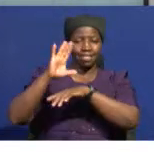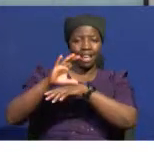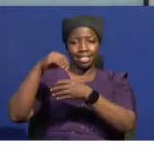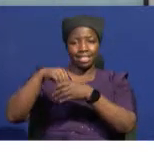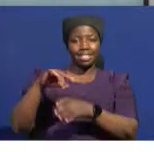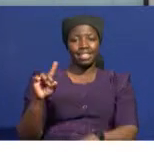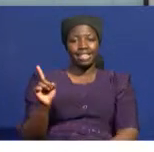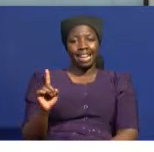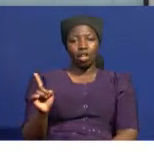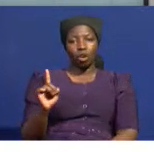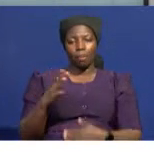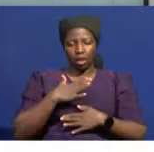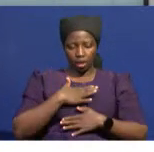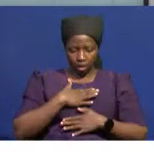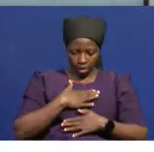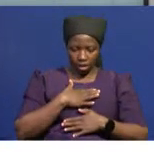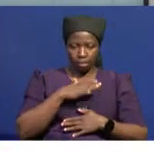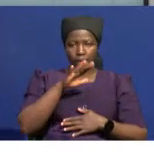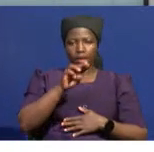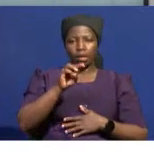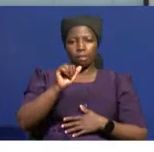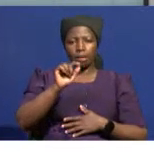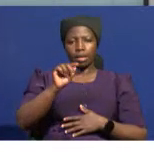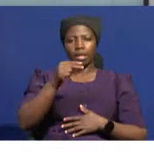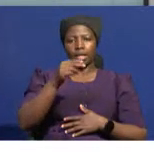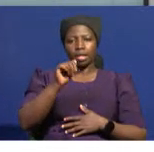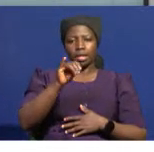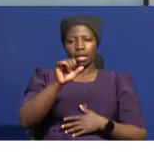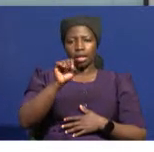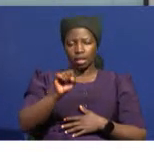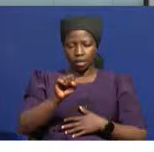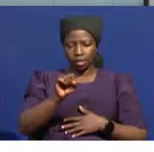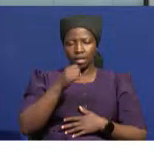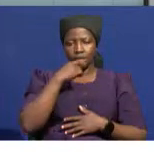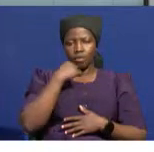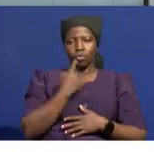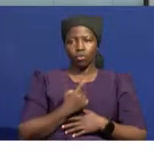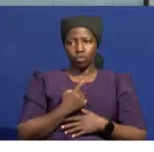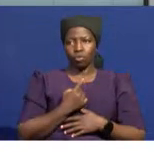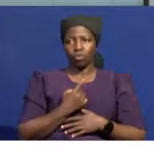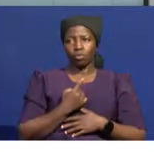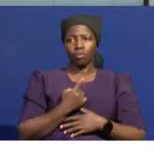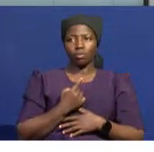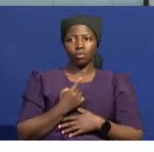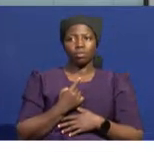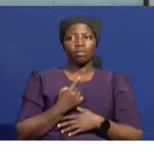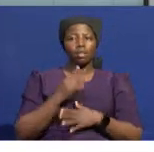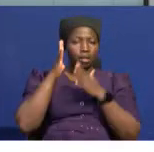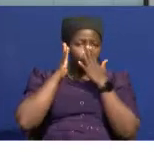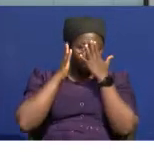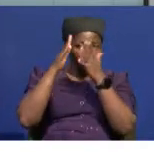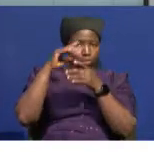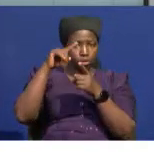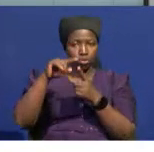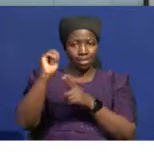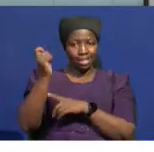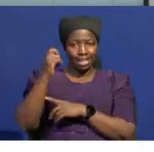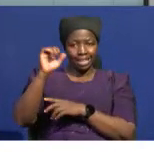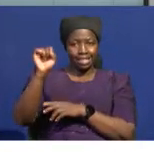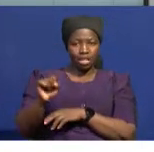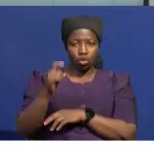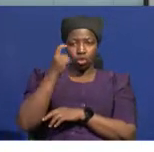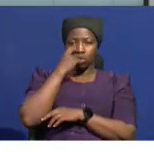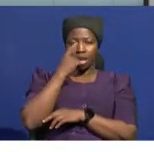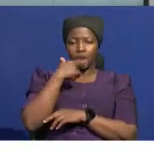His Excellency Hubertus Matthias Maria van Meegen, Apostolic Nuncio to Kenya and South Sudan, who led